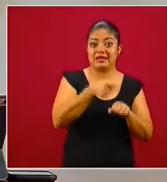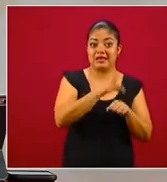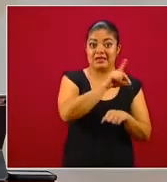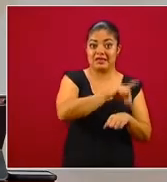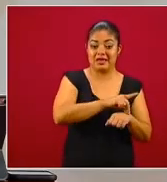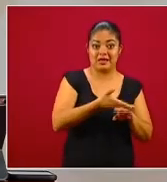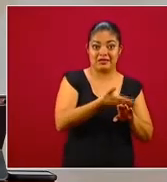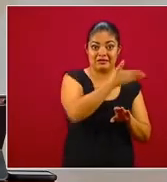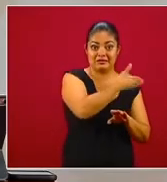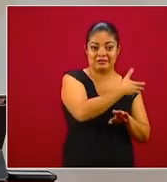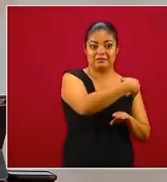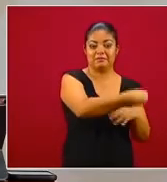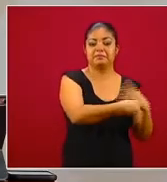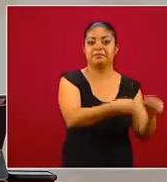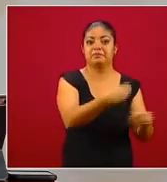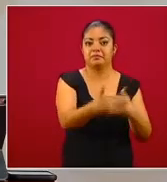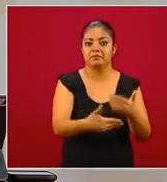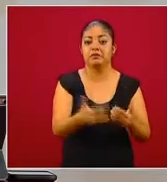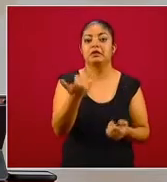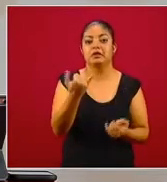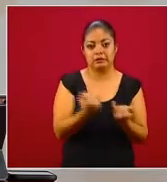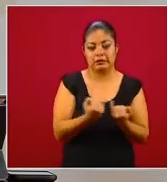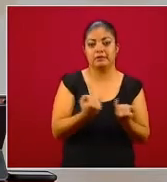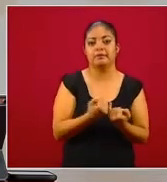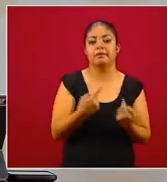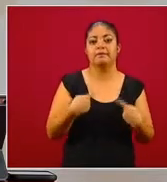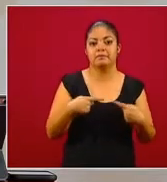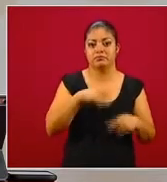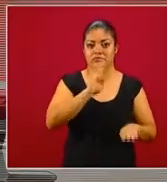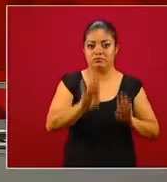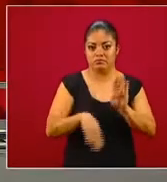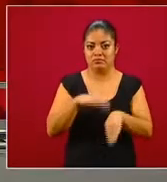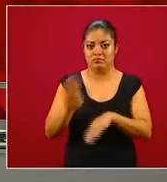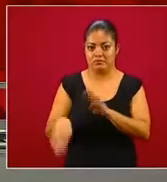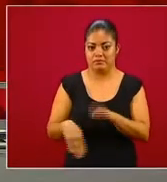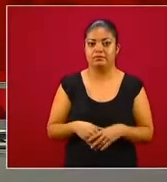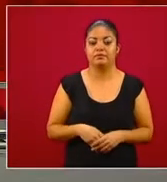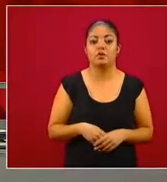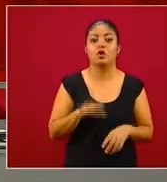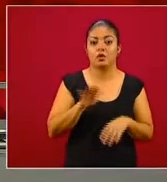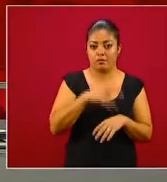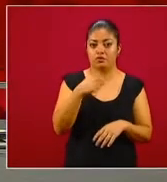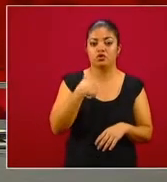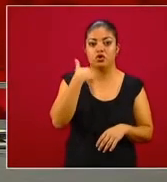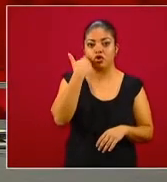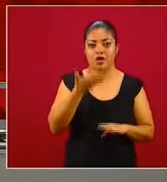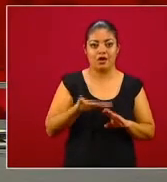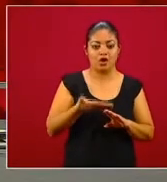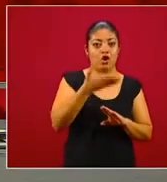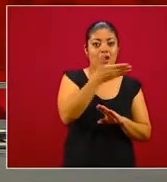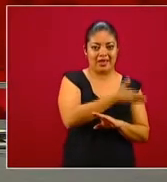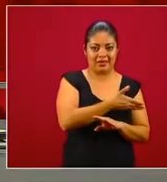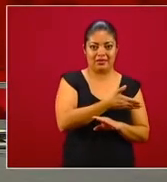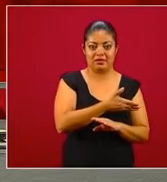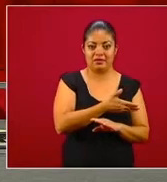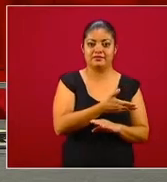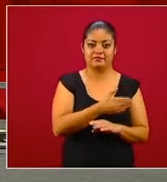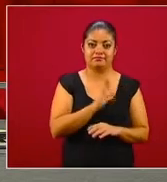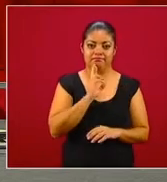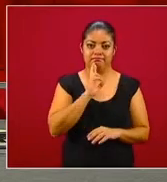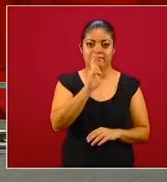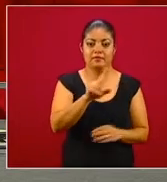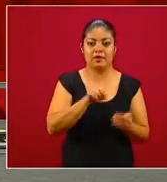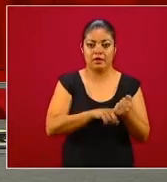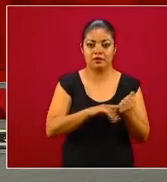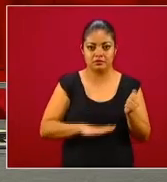day and transmitting the virus to de more and more, funcionar. that means that we have more and more deaths. Entonces, So quisiera I do want to contextualizar mi put this all into respuesta en esto, context. dirigiéndome a I la